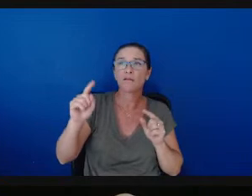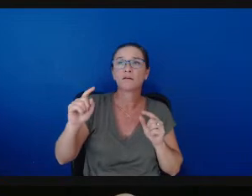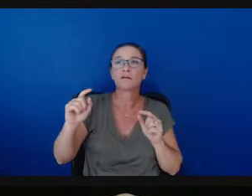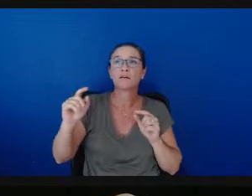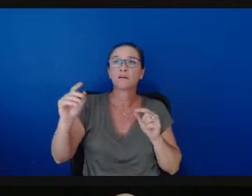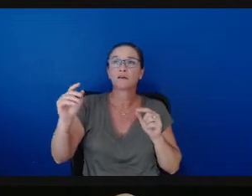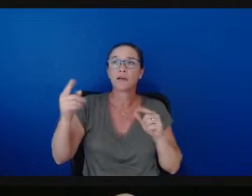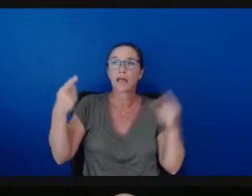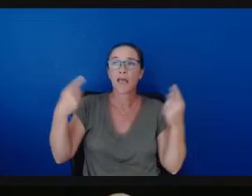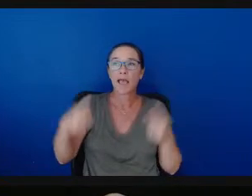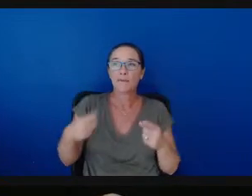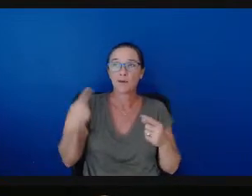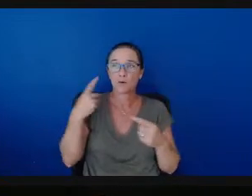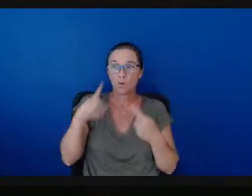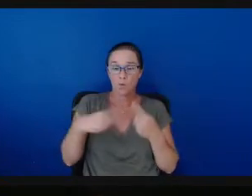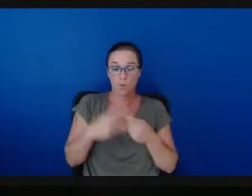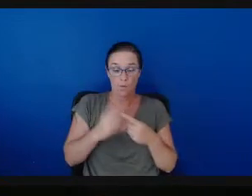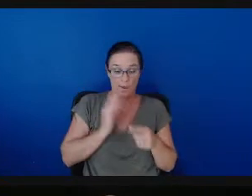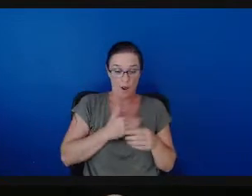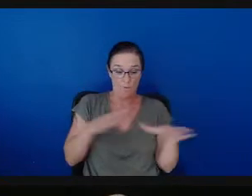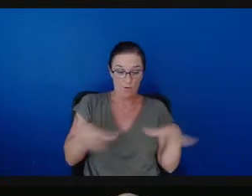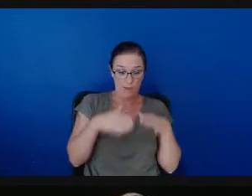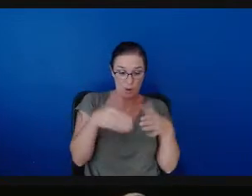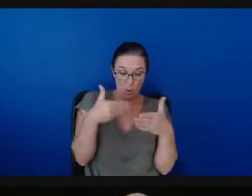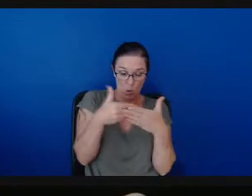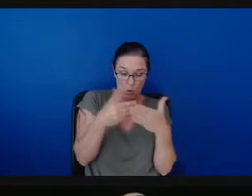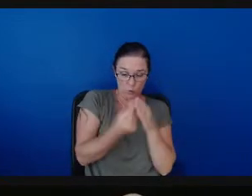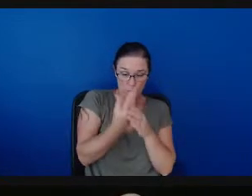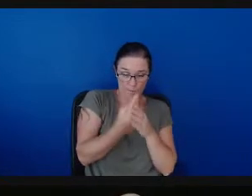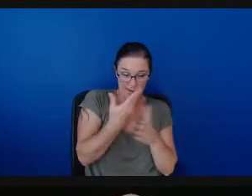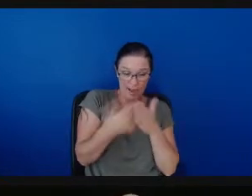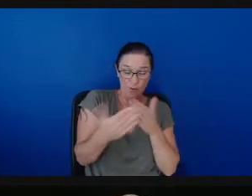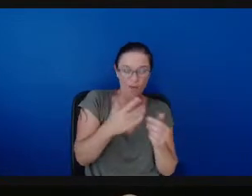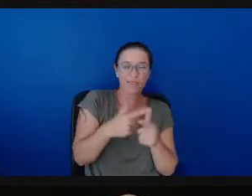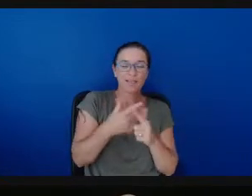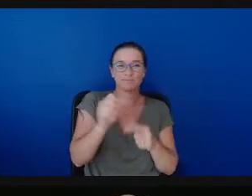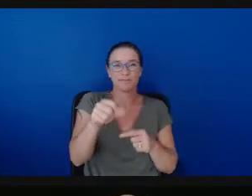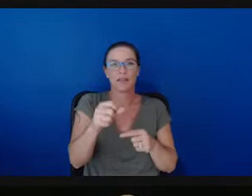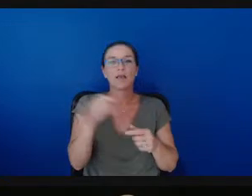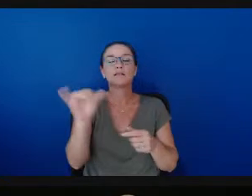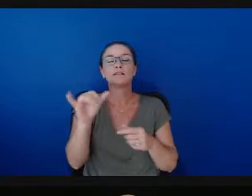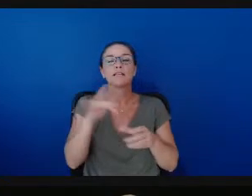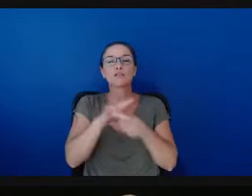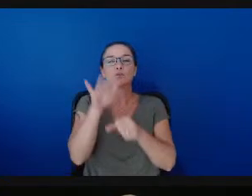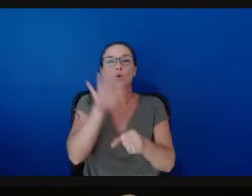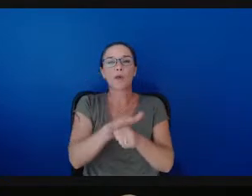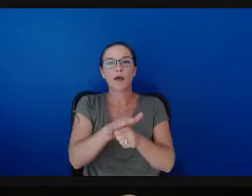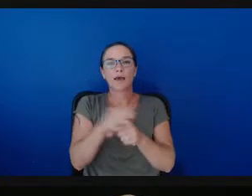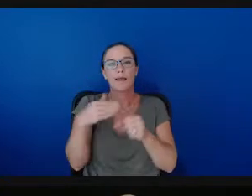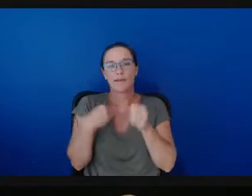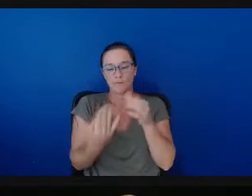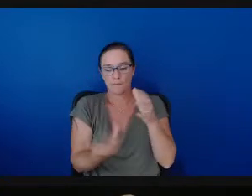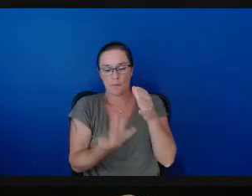The way I imagine that is like when you have like a bottle of soda pop and it's got the bubbles in